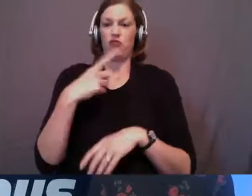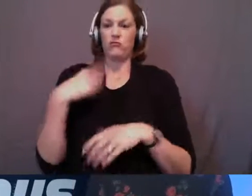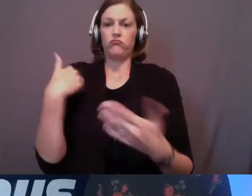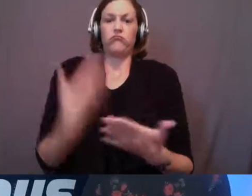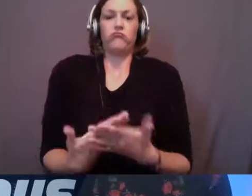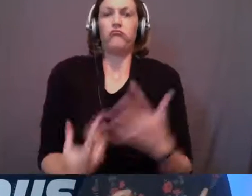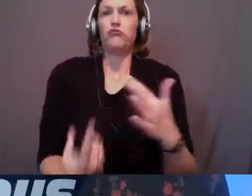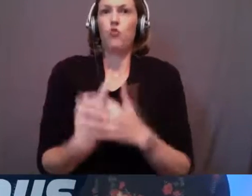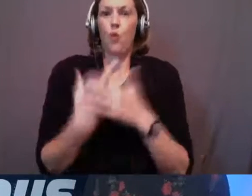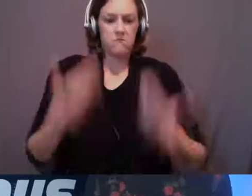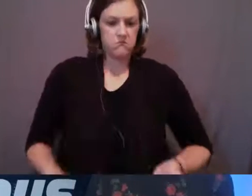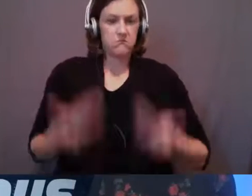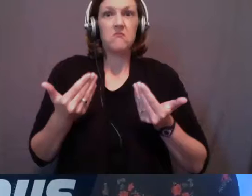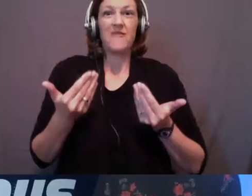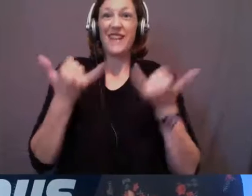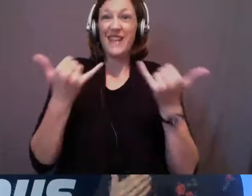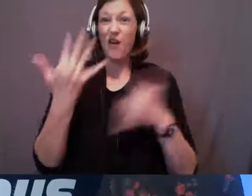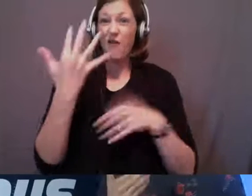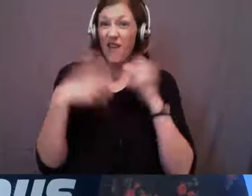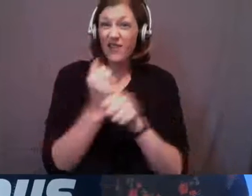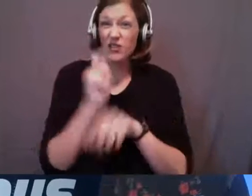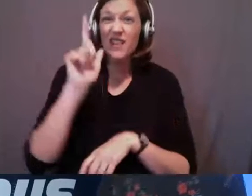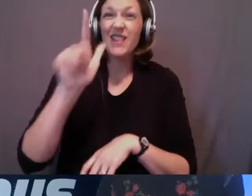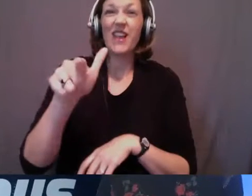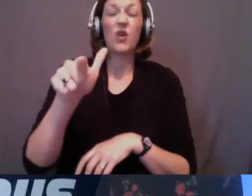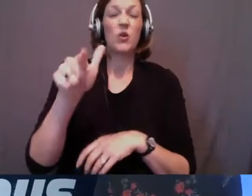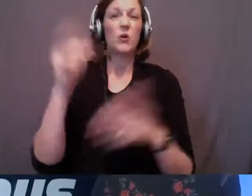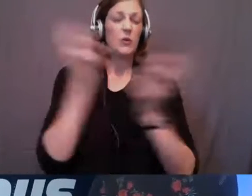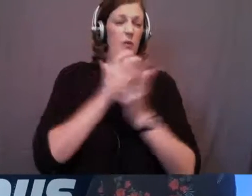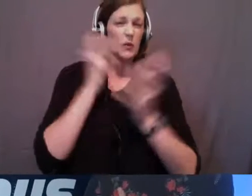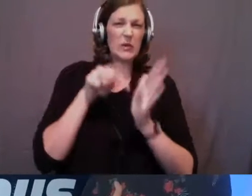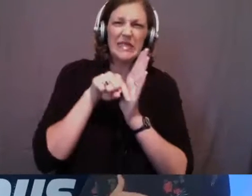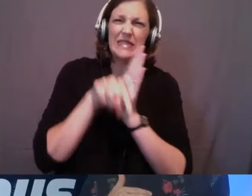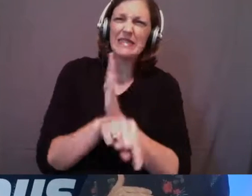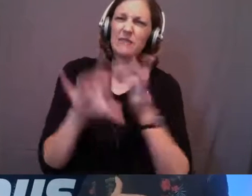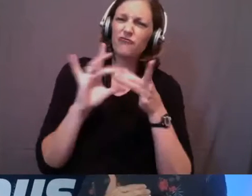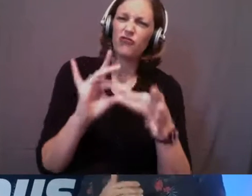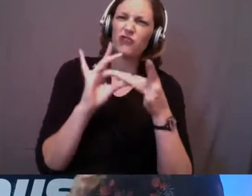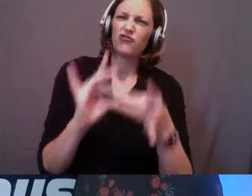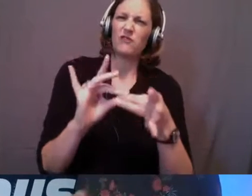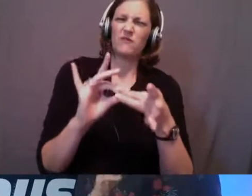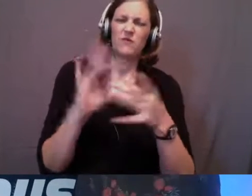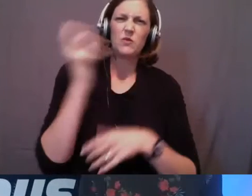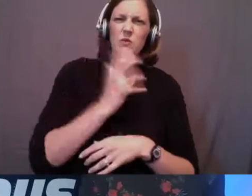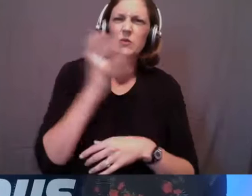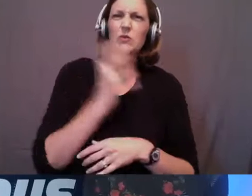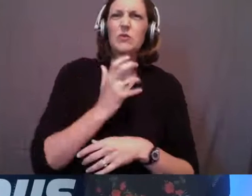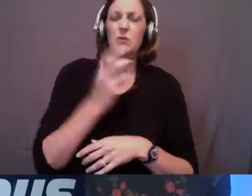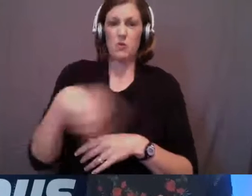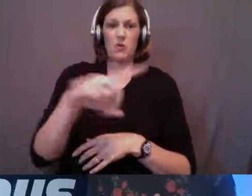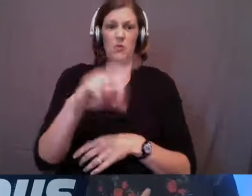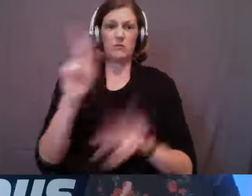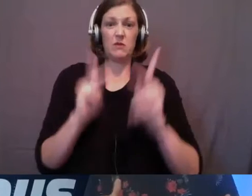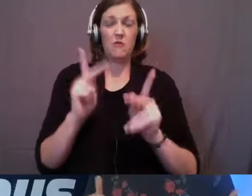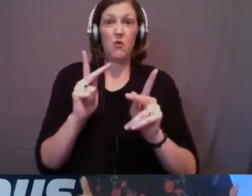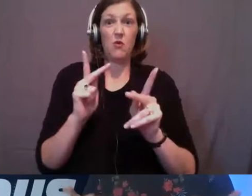years later, through Gateway, we've built some of the deepest friendships with people who we've not only come to know and love,